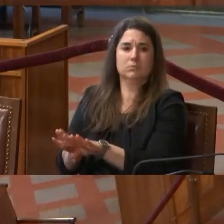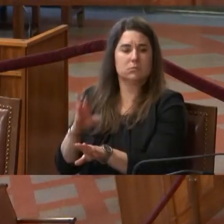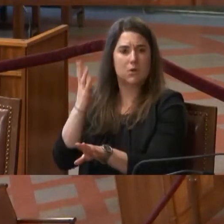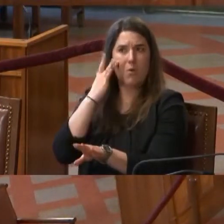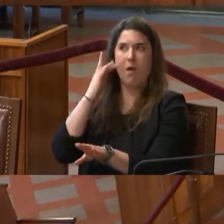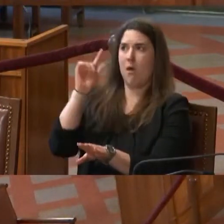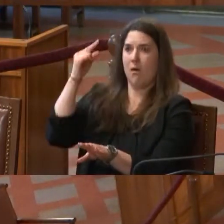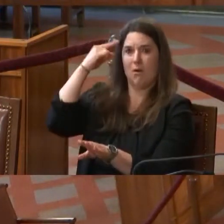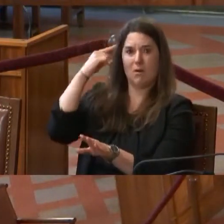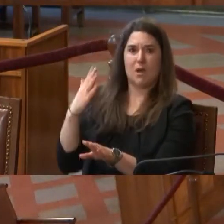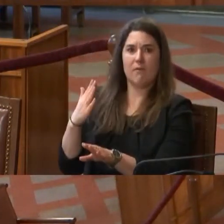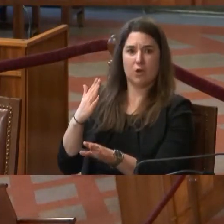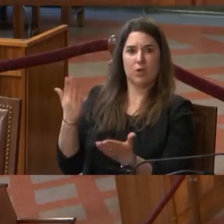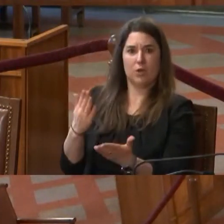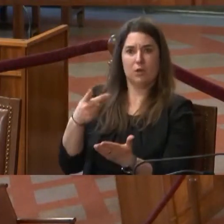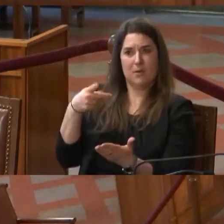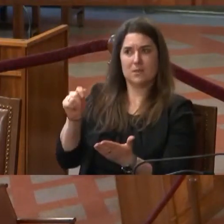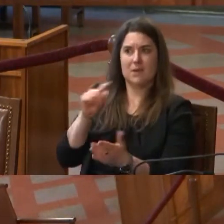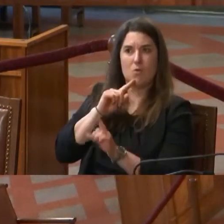of the governor of Pennsylvania.